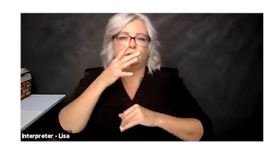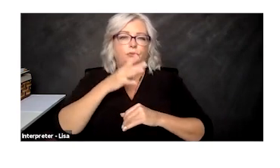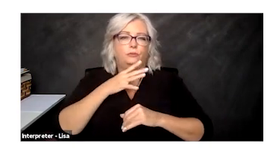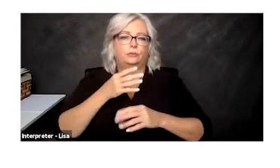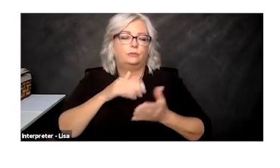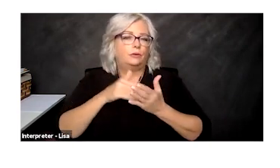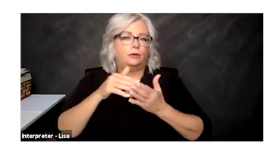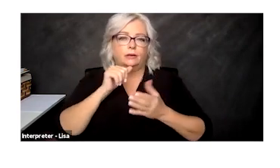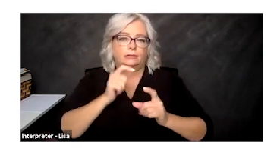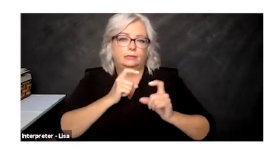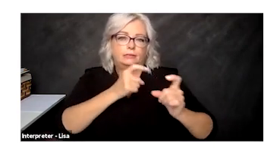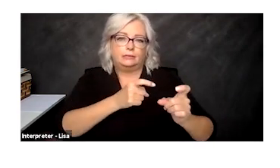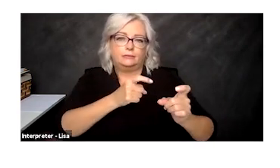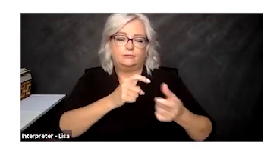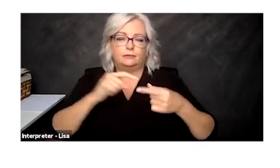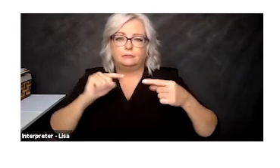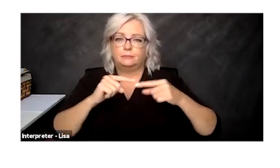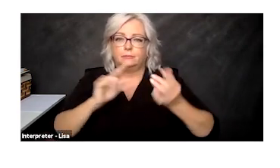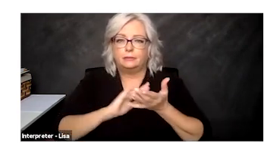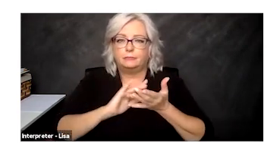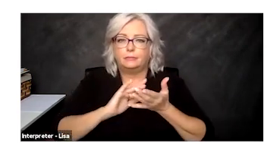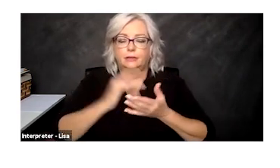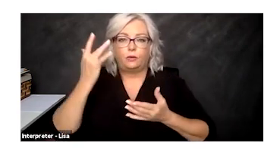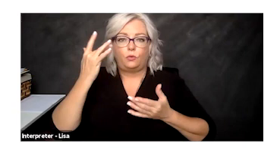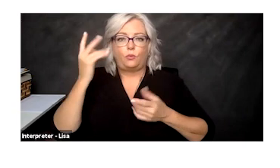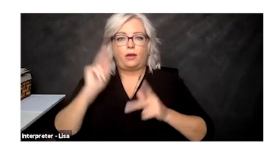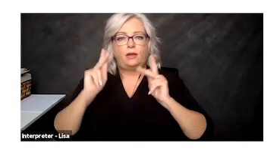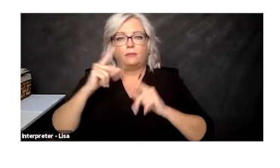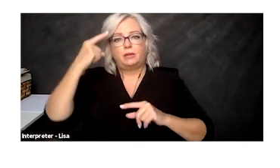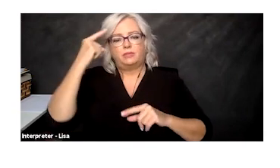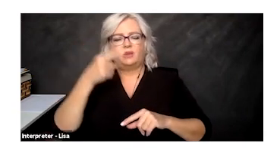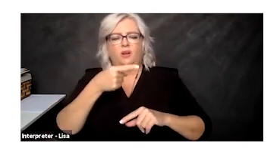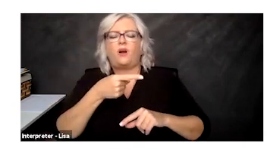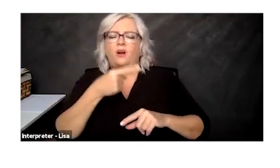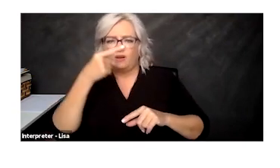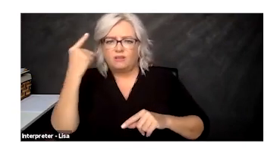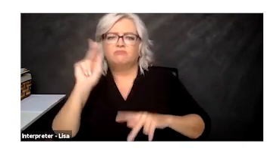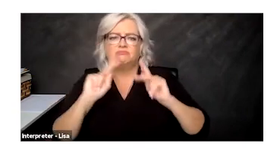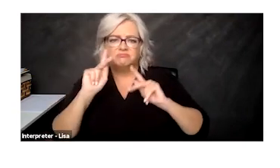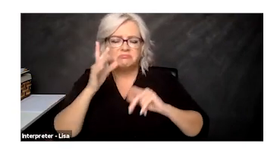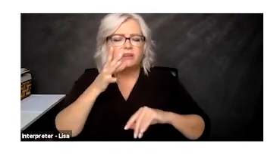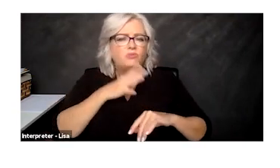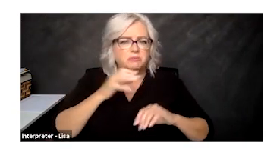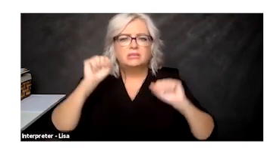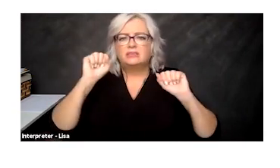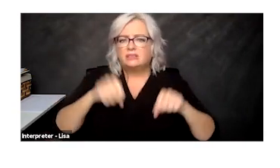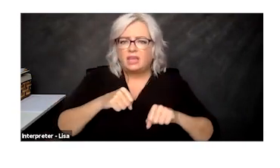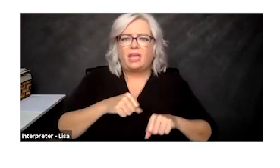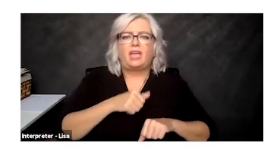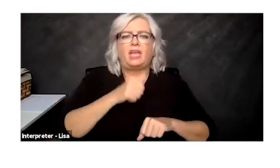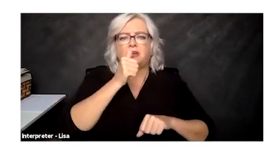pain medication because they're sort of assumed to be able to handle much more pain, to have these sort of superhuman